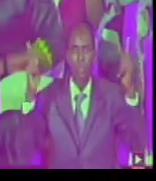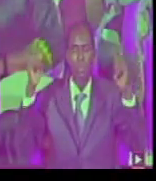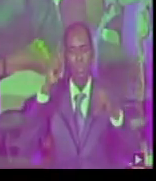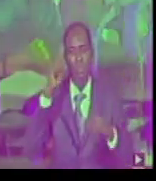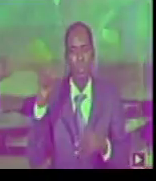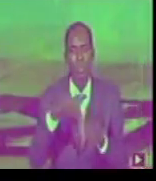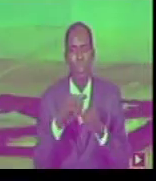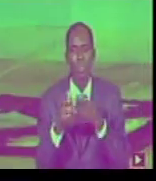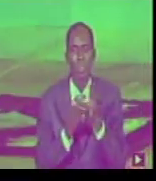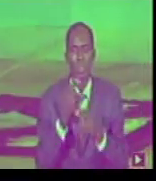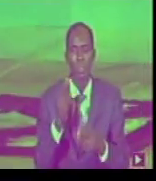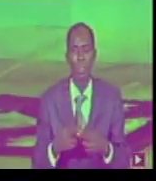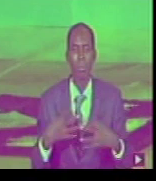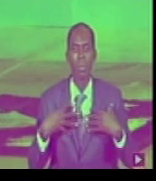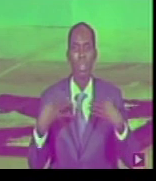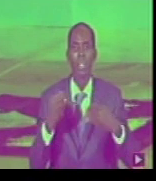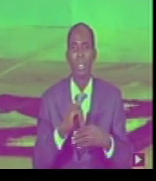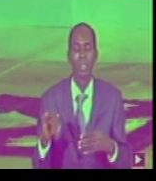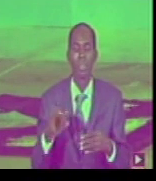Healing.